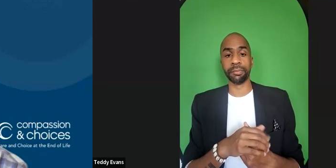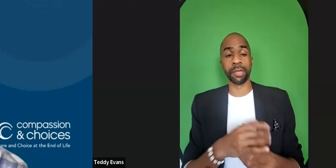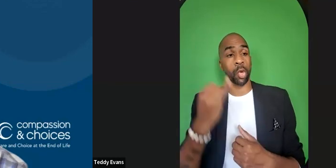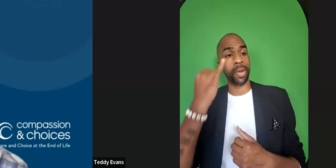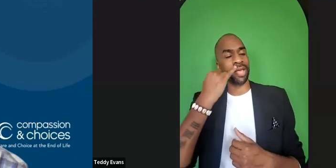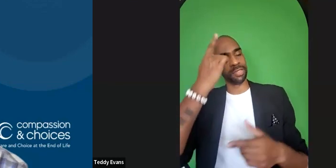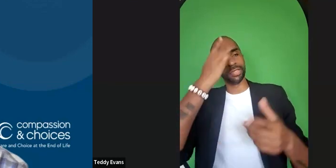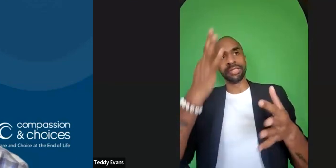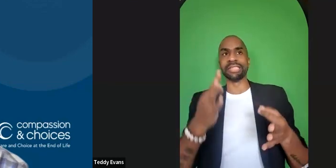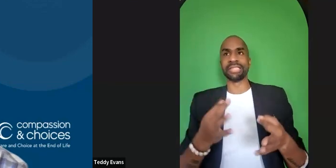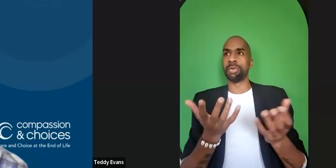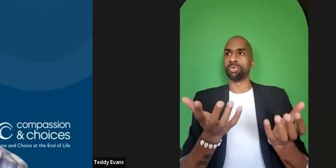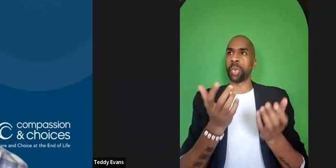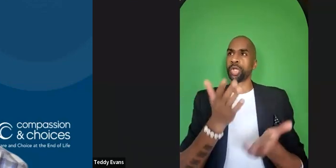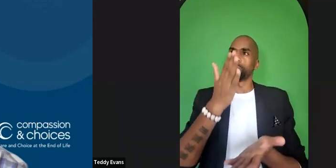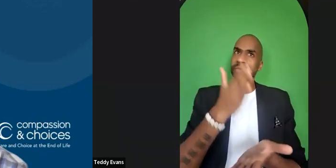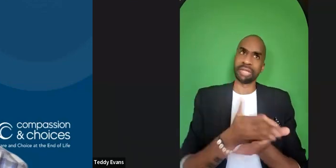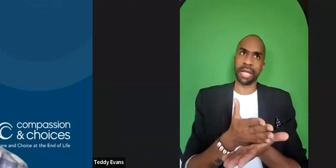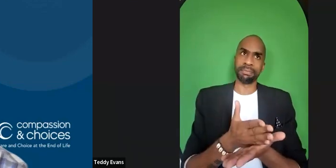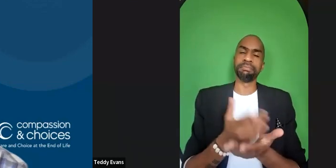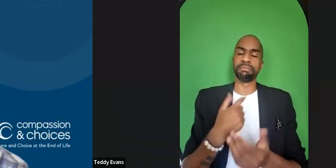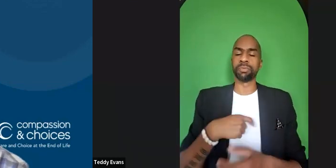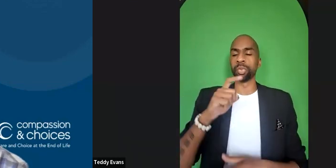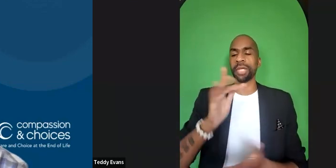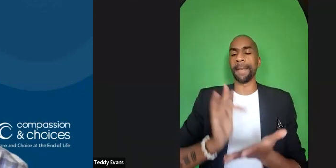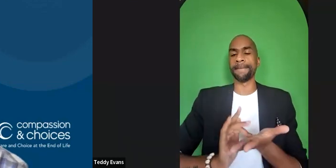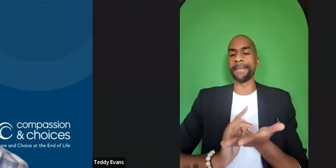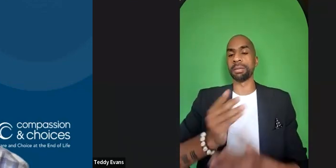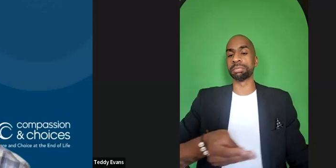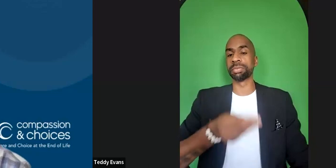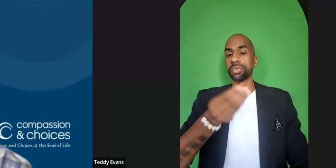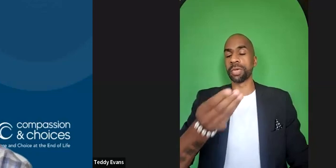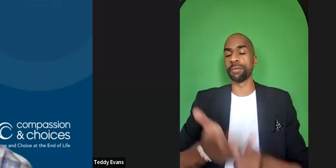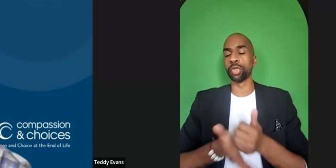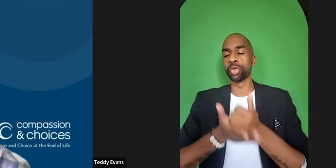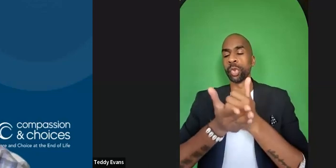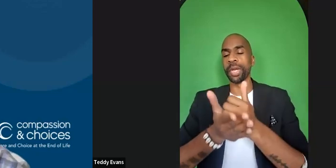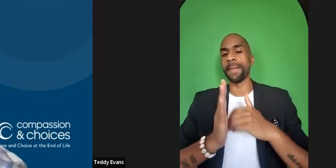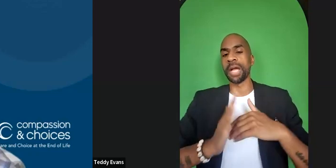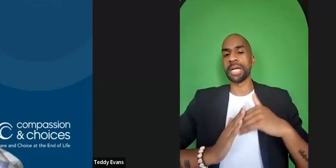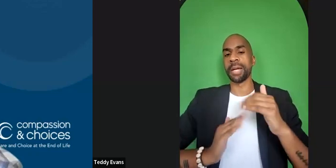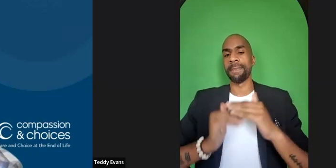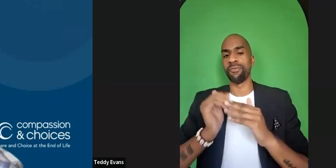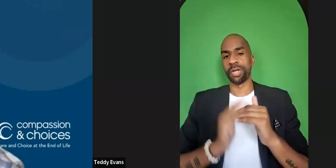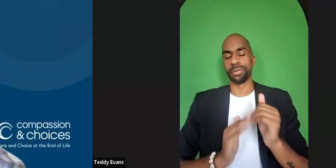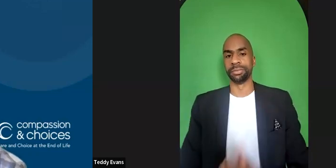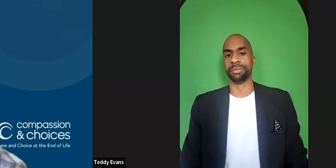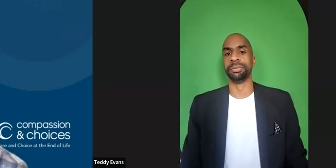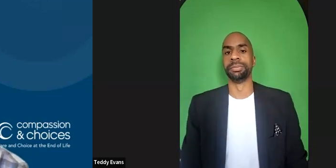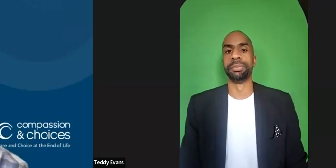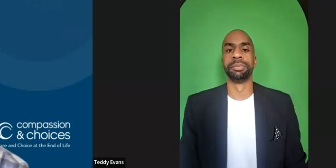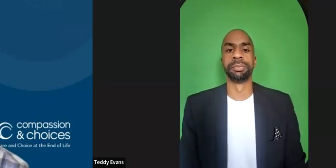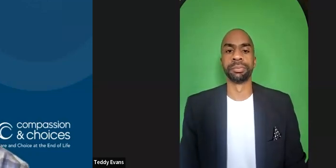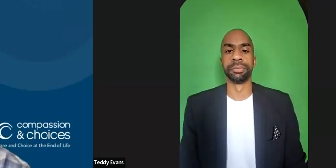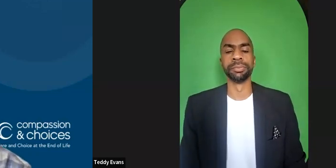that there are medications to ensure comfort through that process. Could you share some of the, you mentioned that this is about